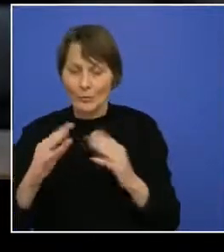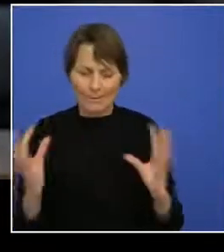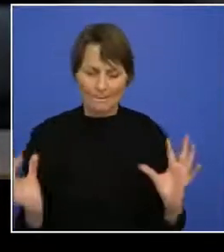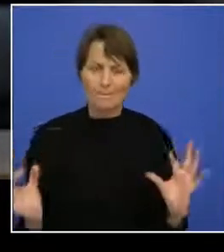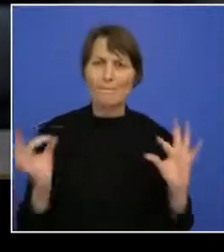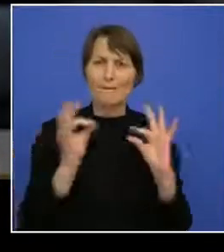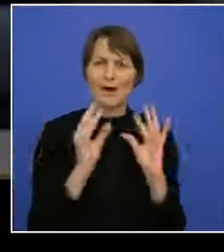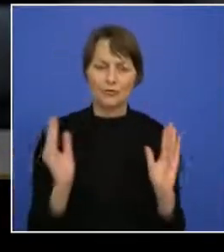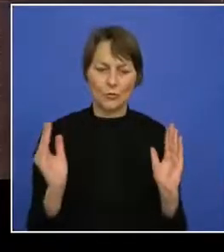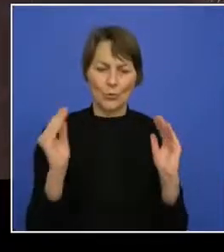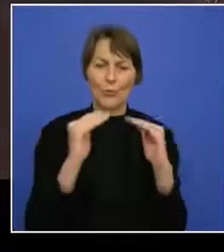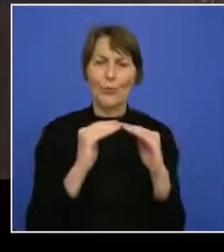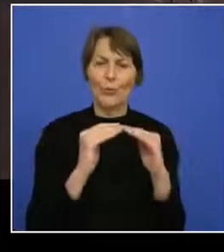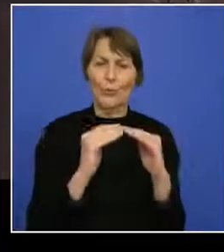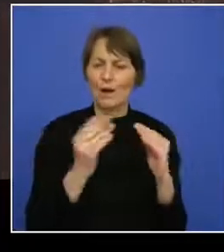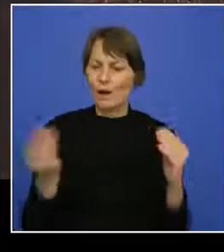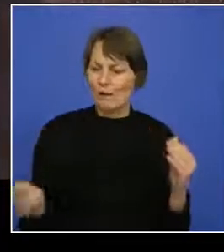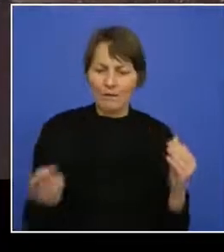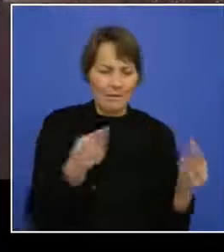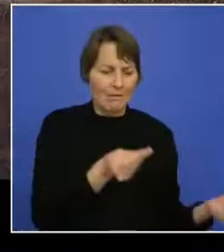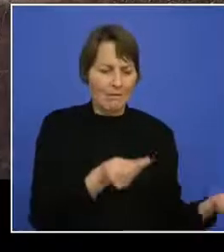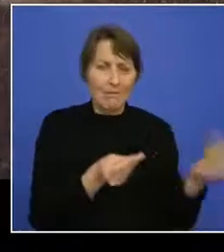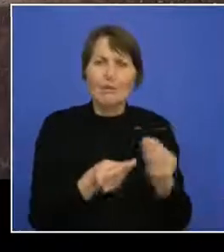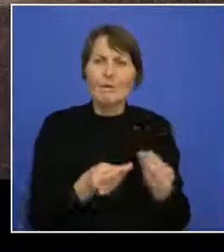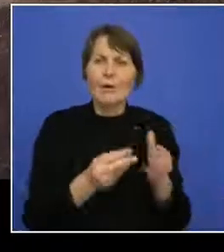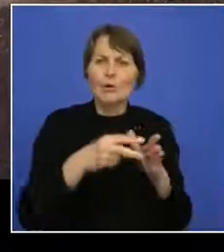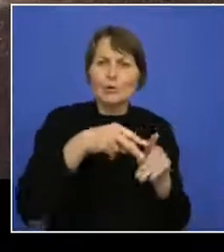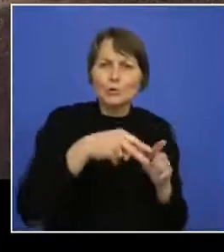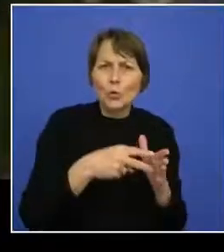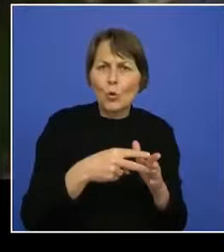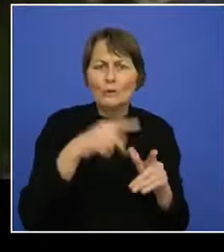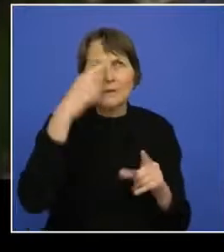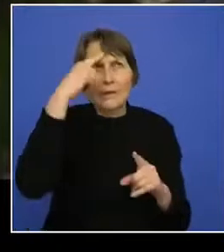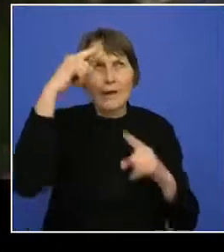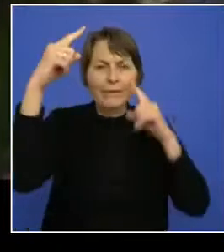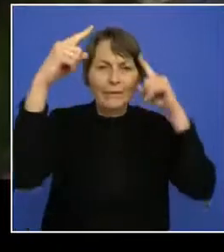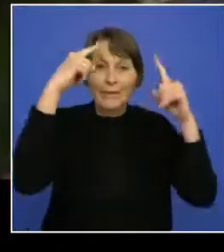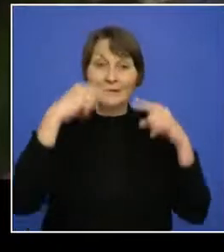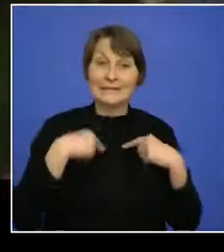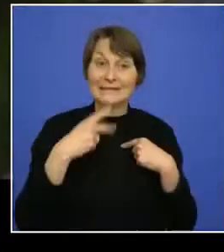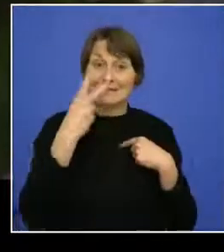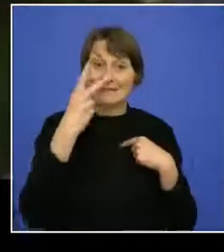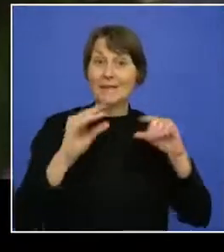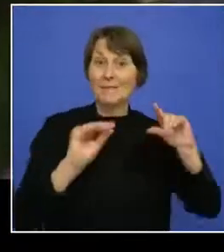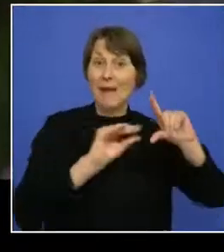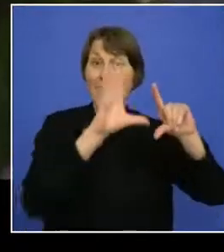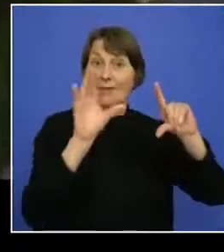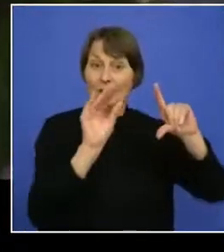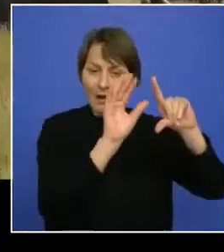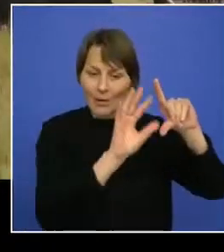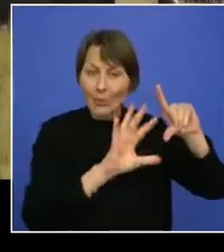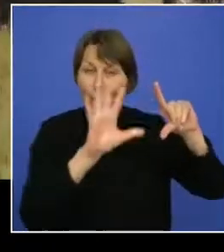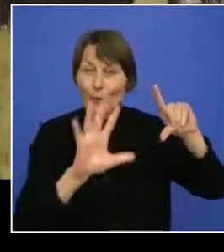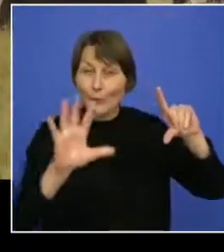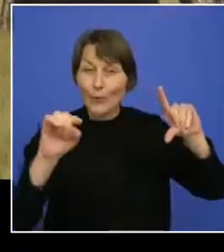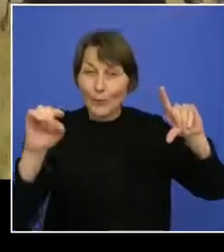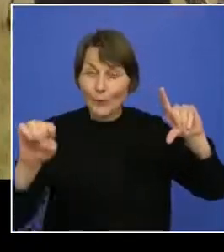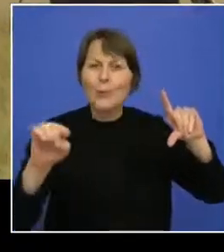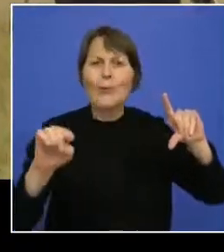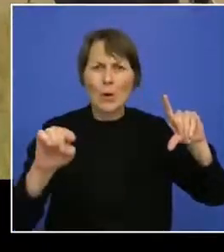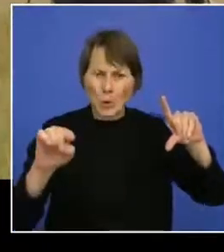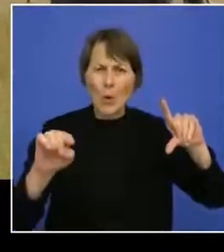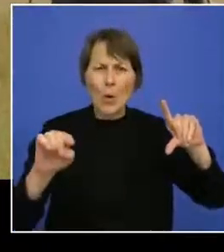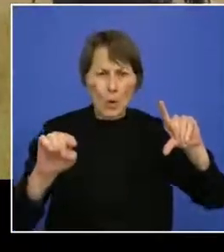tools we can bring to the table. The Serengeti is one of the largest parks in Africa at 17,000 square